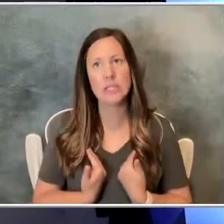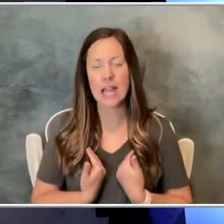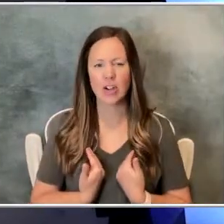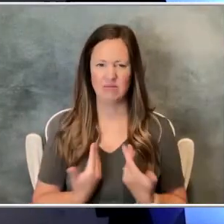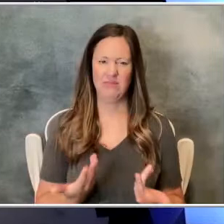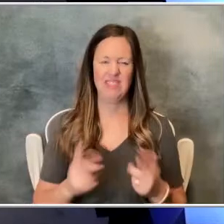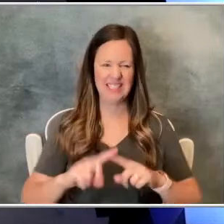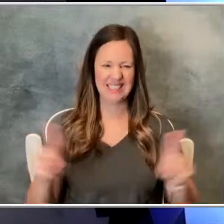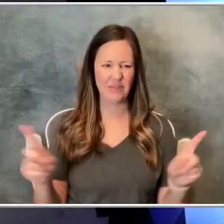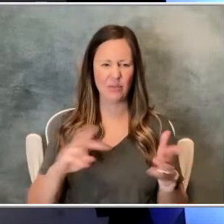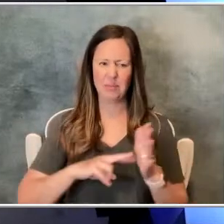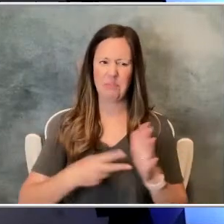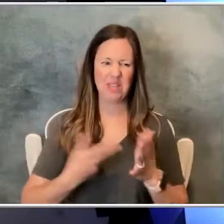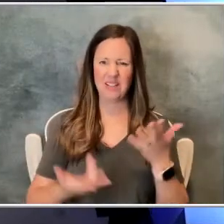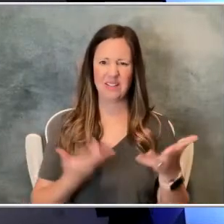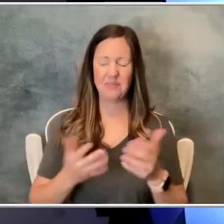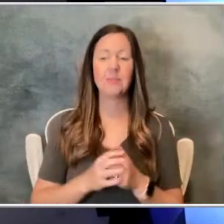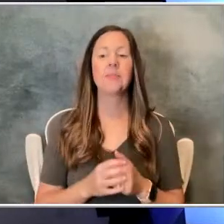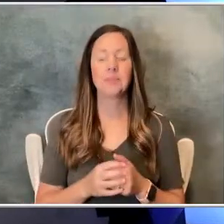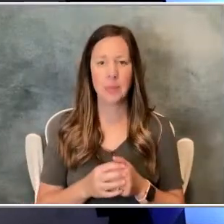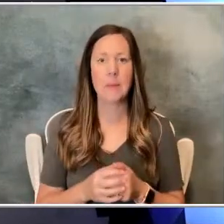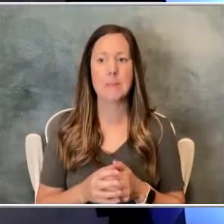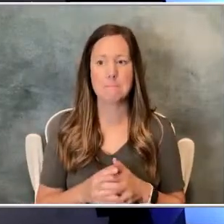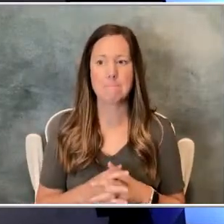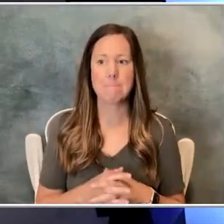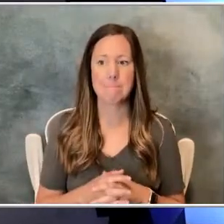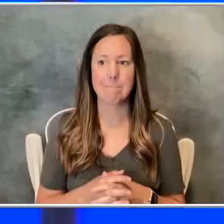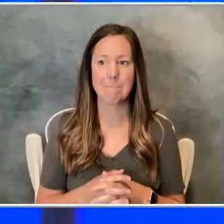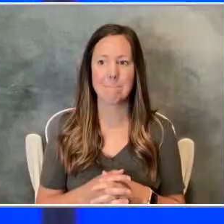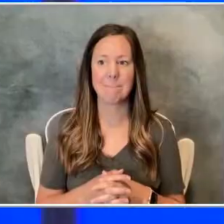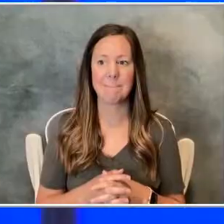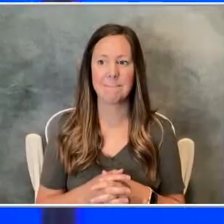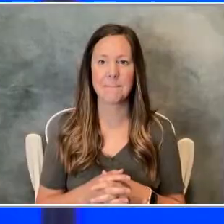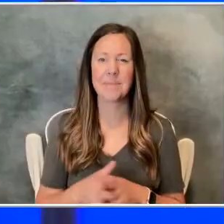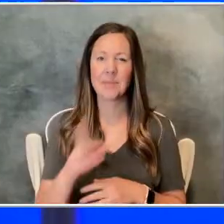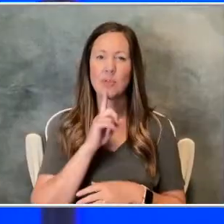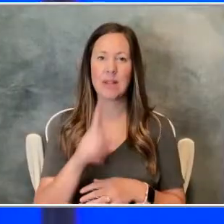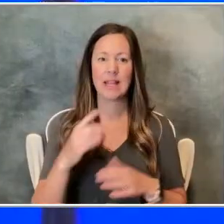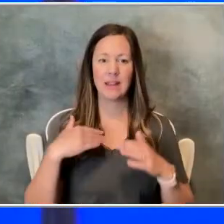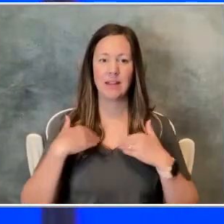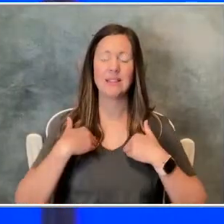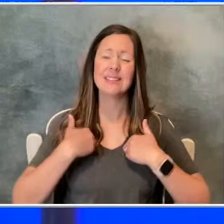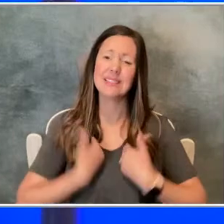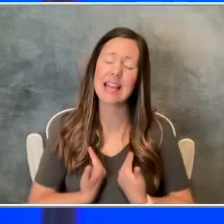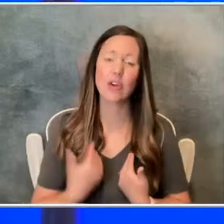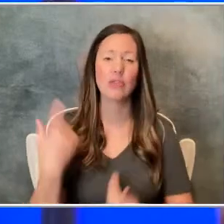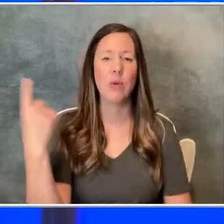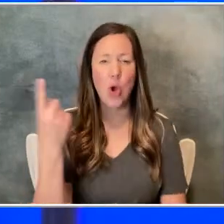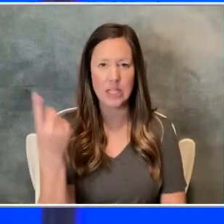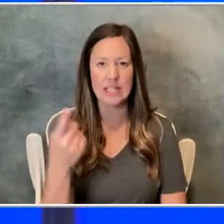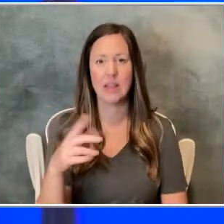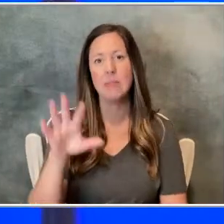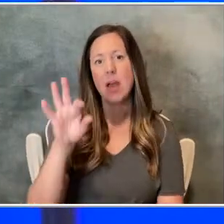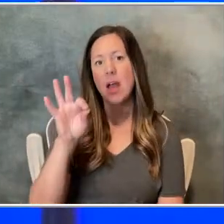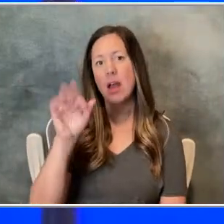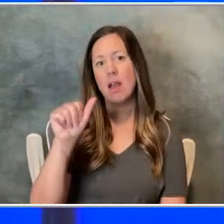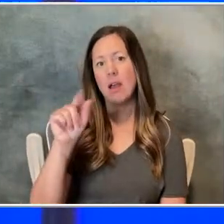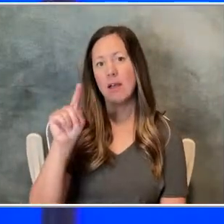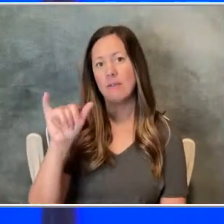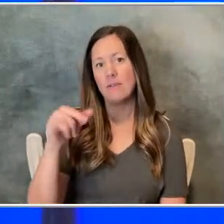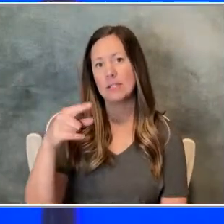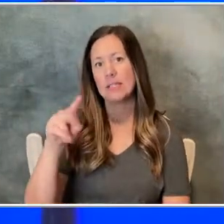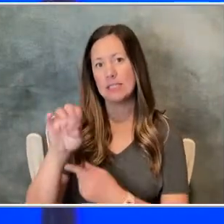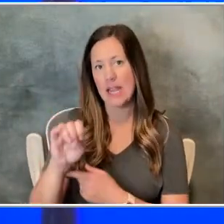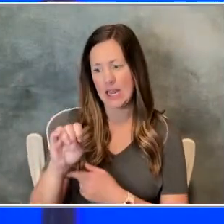indicate? Yeah, so being fatigued or being tired all the time certainly can indicate that someone has an